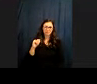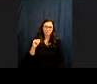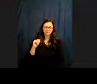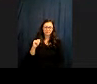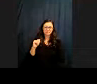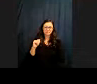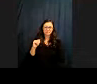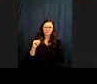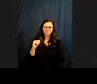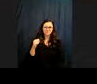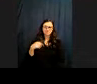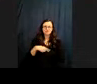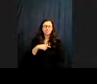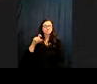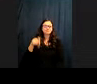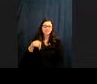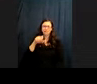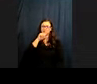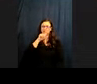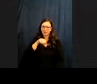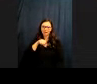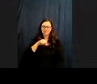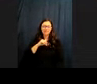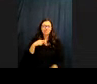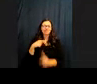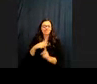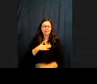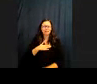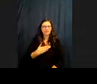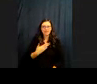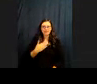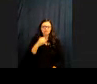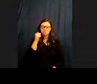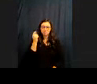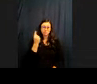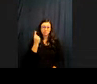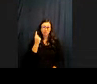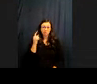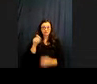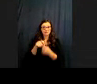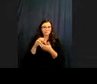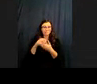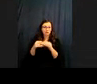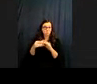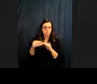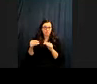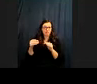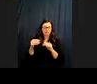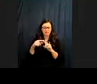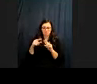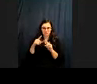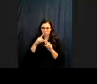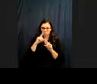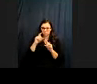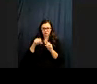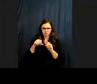We have to love and admit that there isn't always a story, though surely a story could stumble